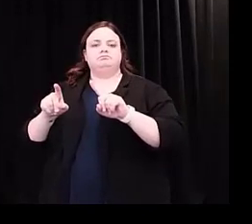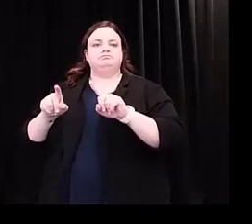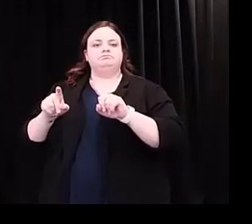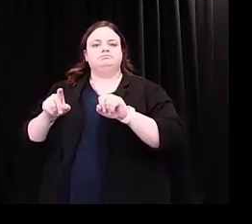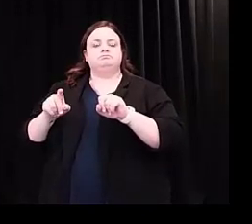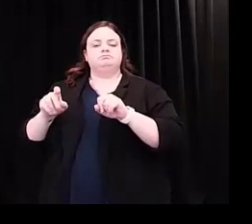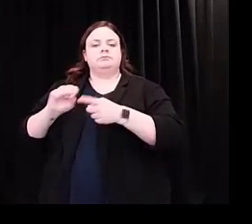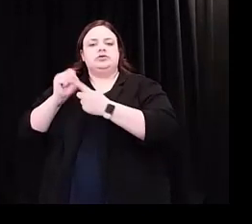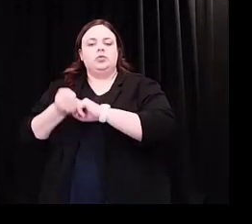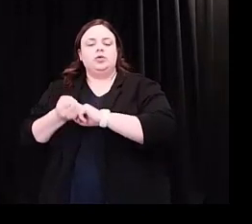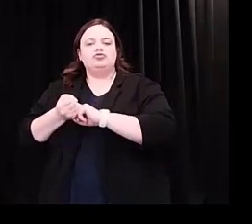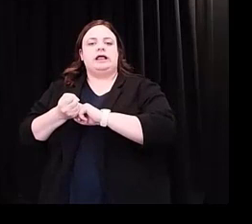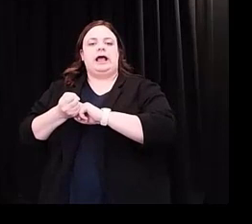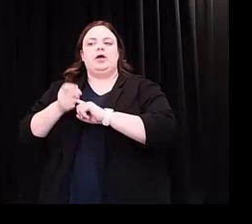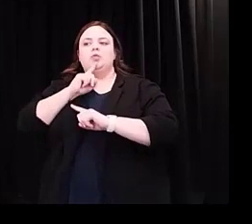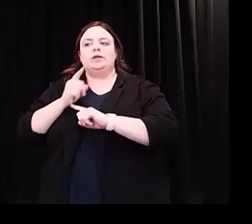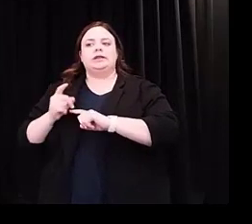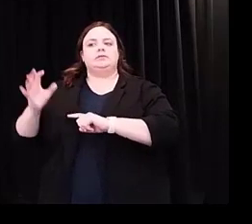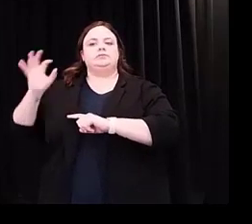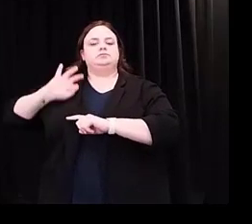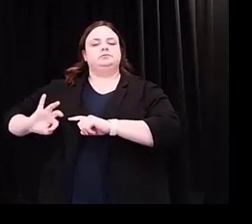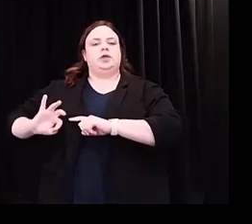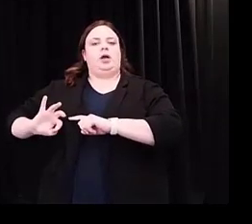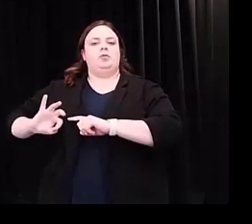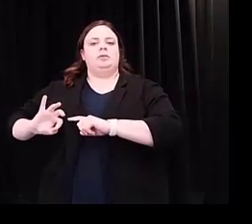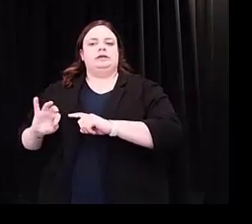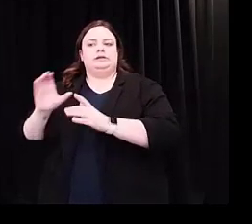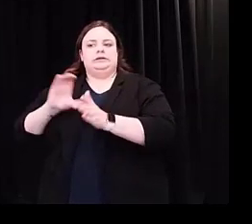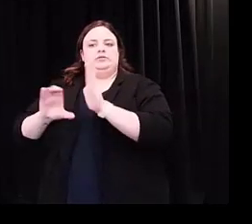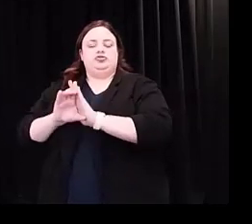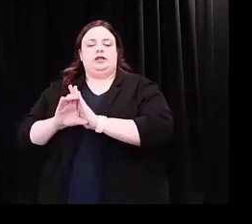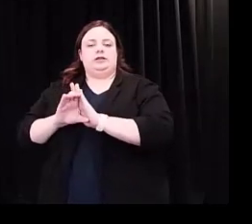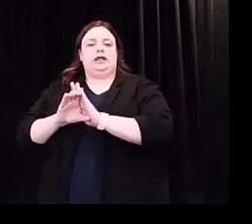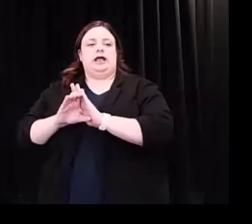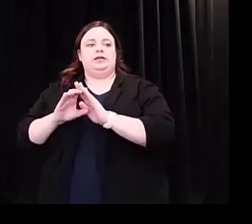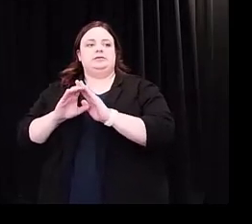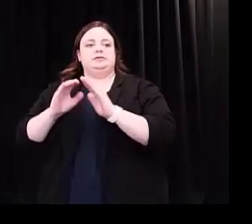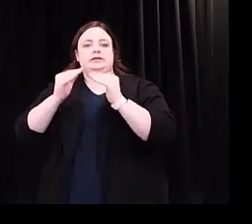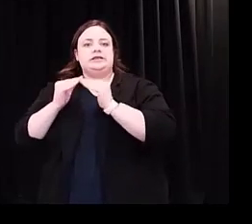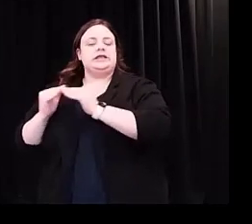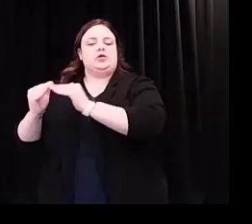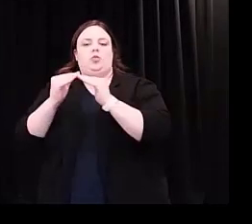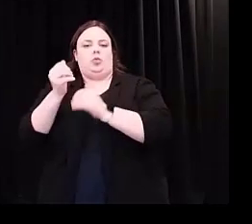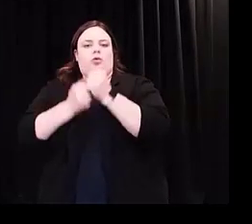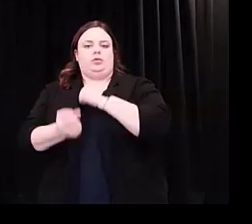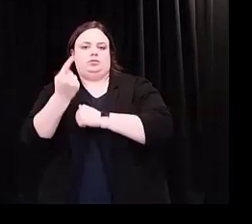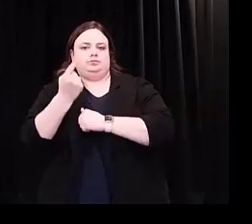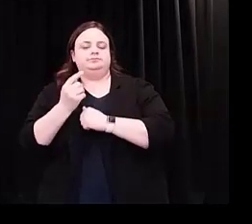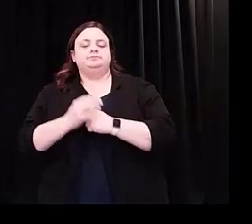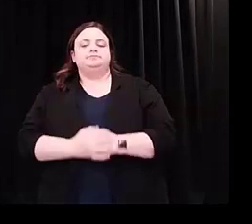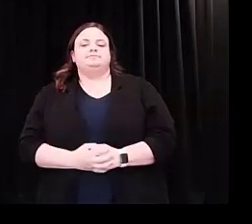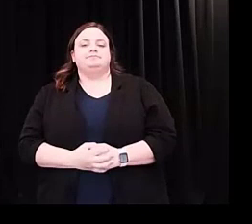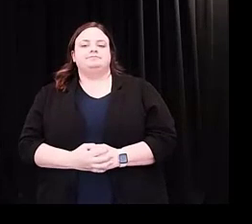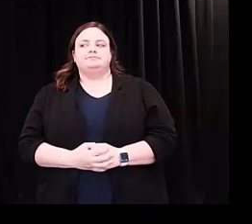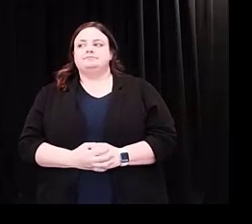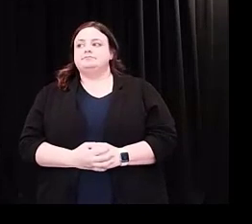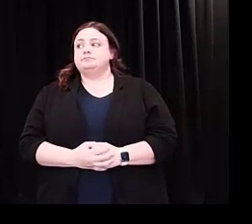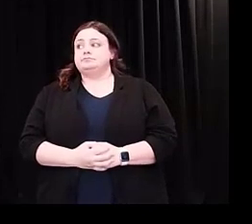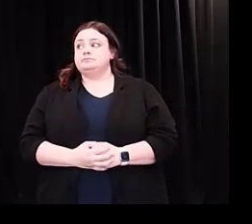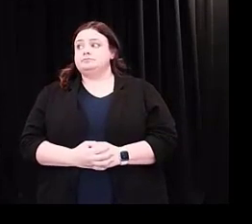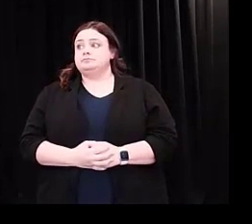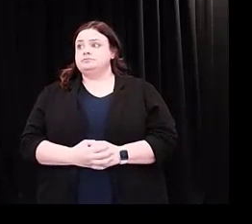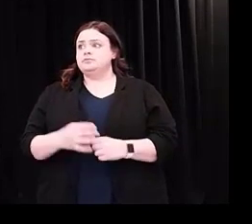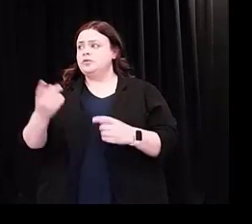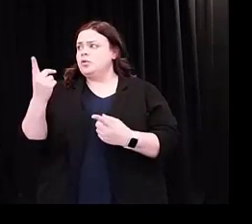the image as long as we're conveying that information equally. That's great. Good advice. Do we have any